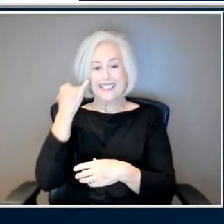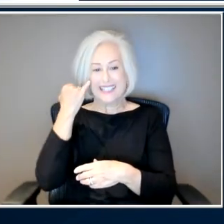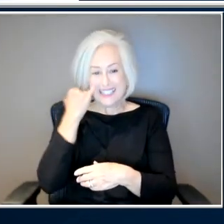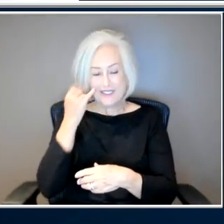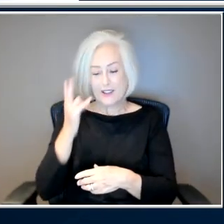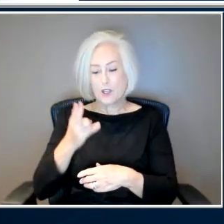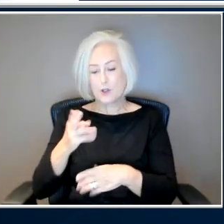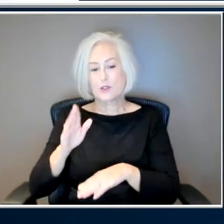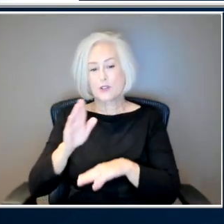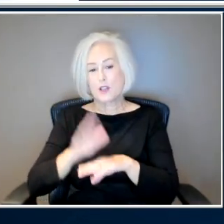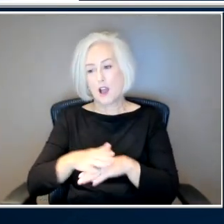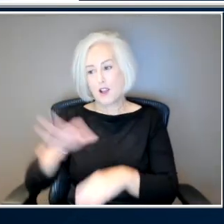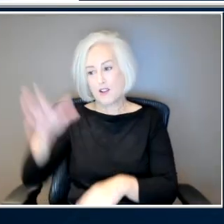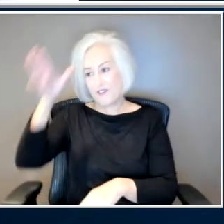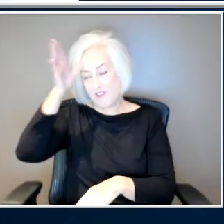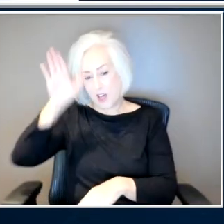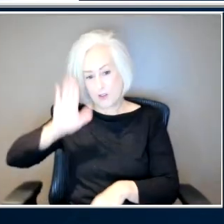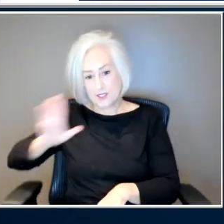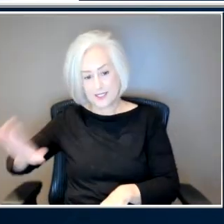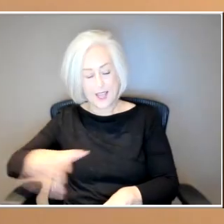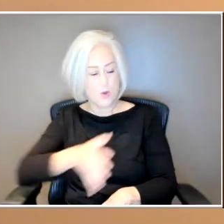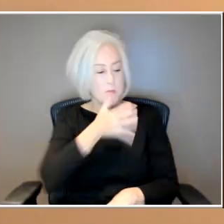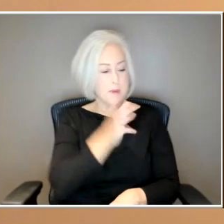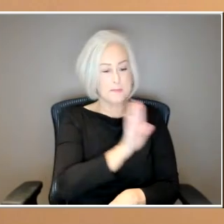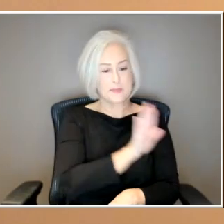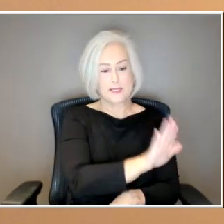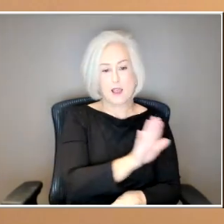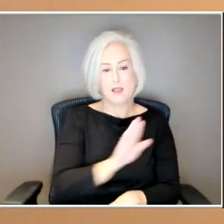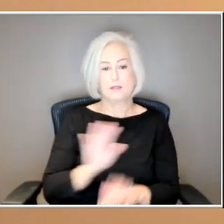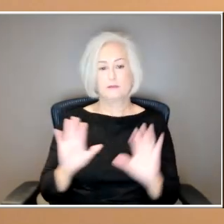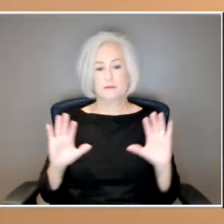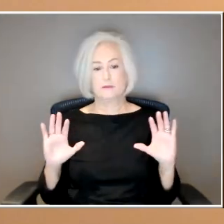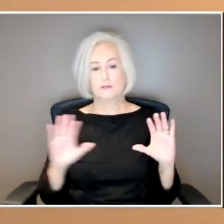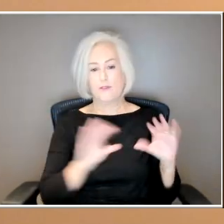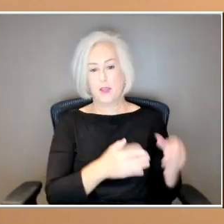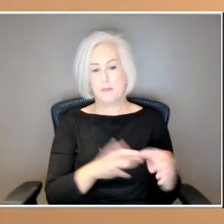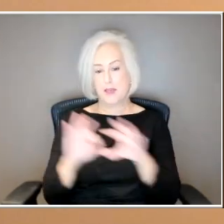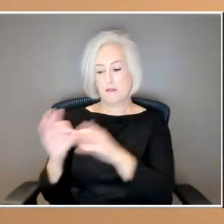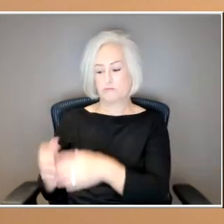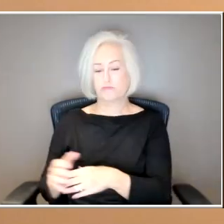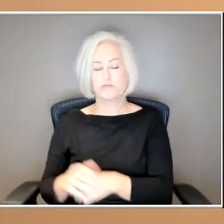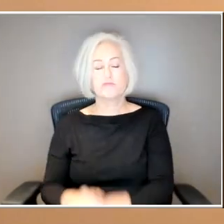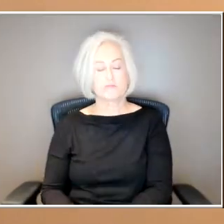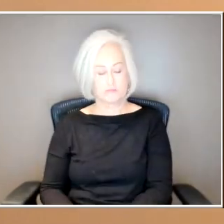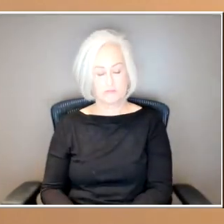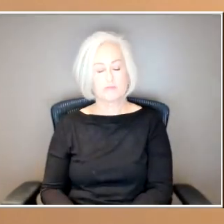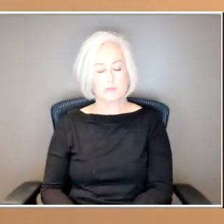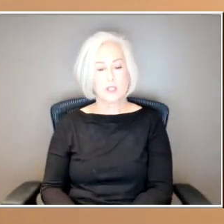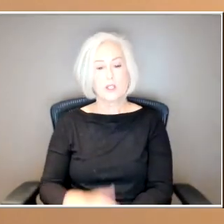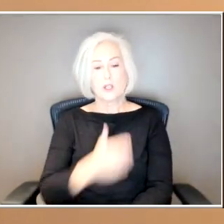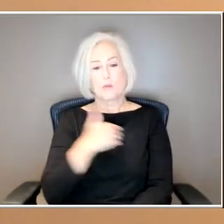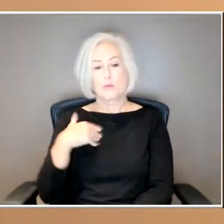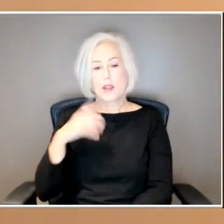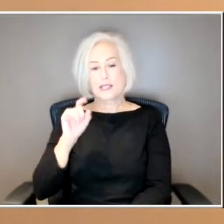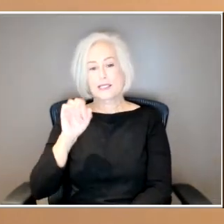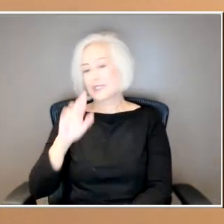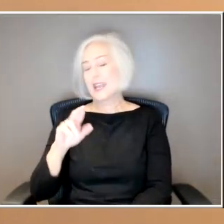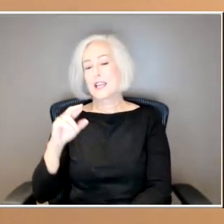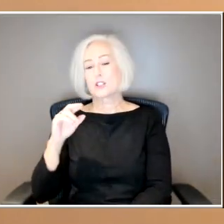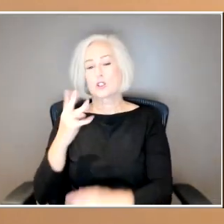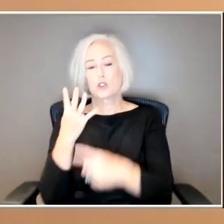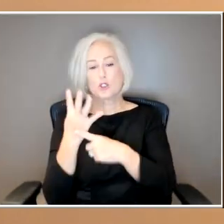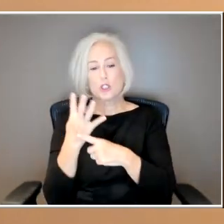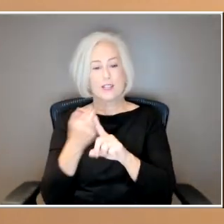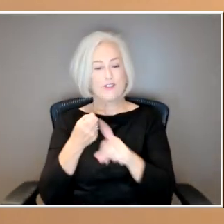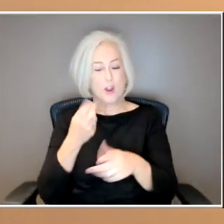maternal side? That is a great question. So breast cancer genes can come from either